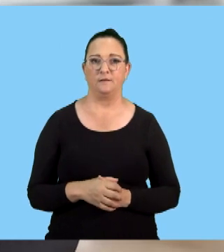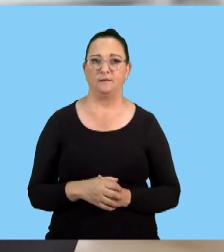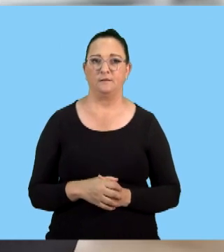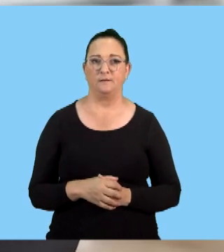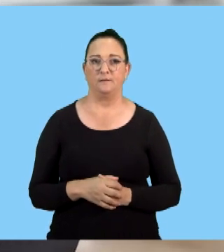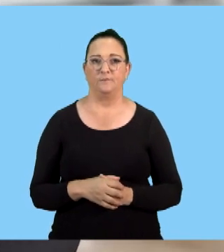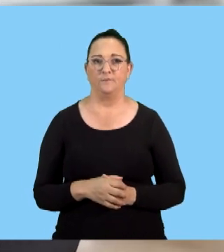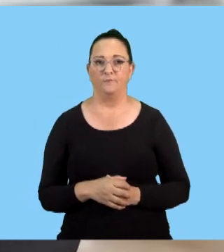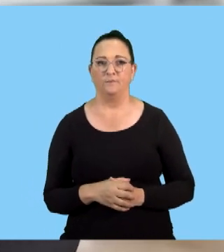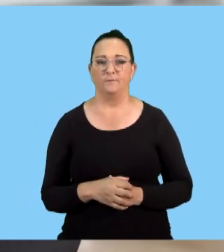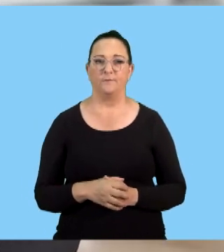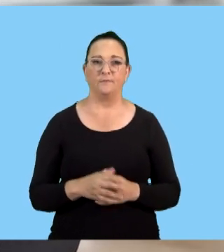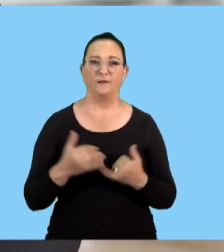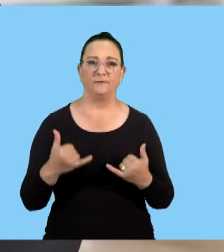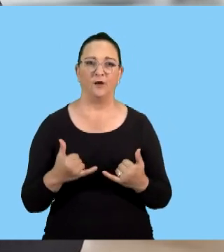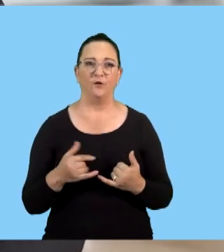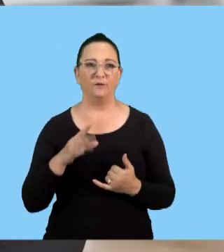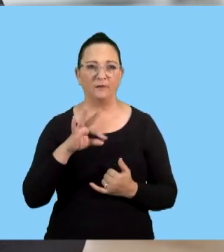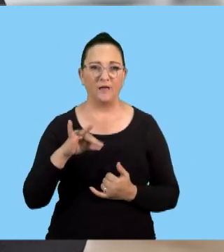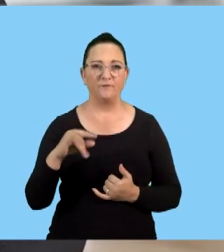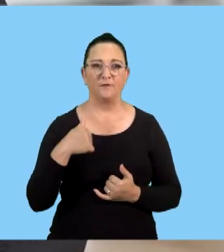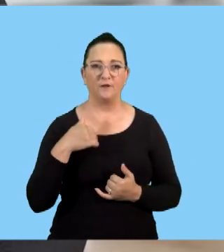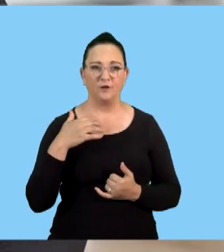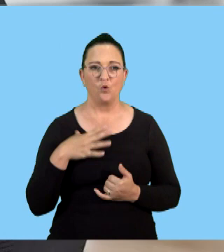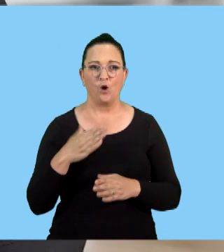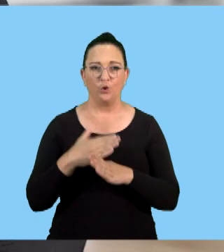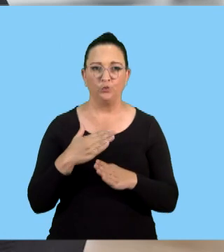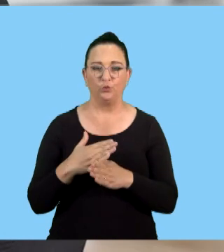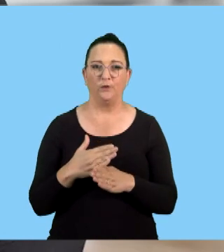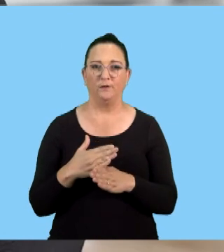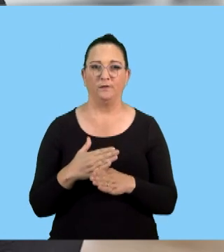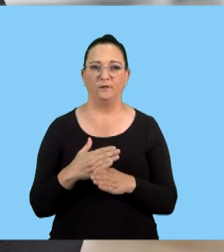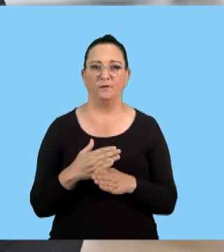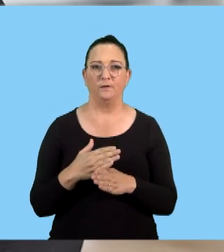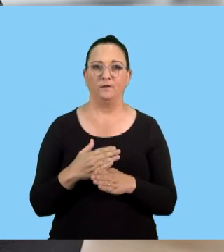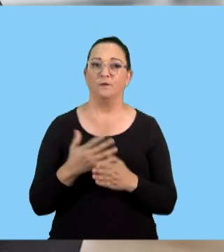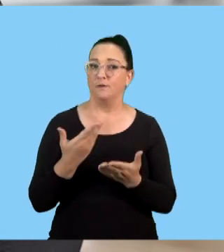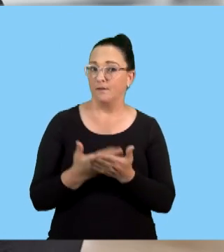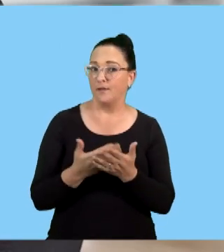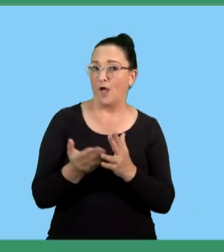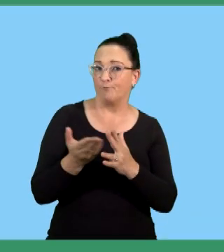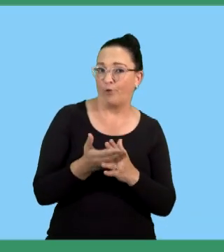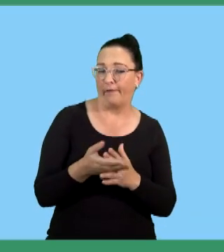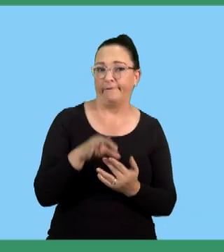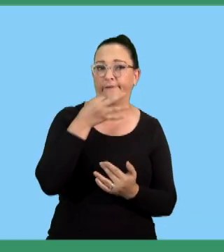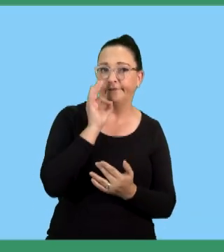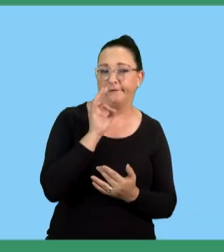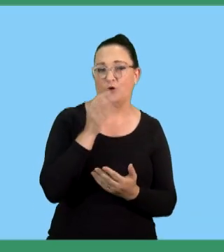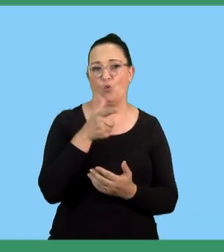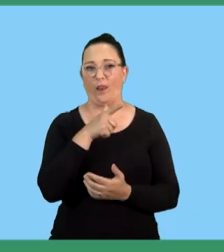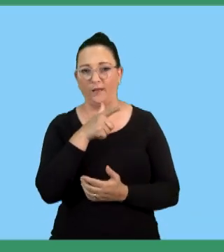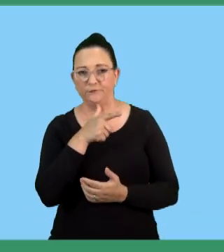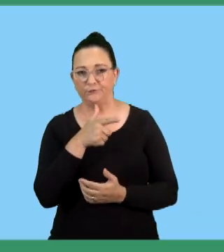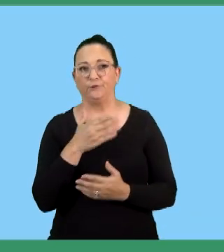meal breaks and rest periods. I mean, everybody wants to rest when you're working. You have to go on for breaks, tea break, lunch, and all